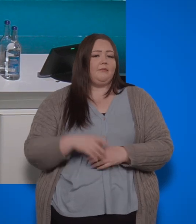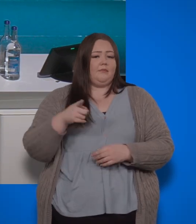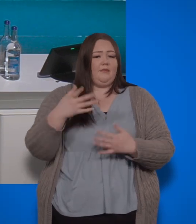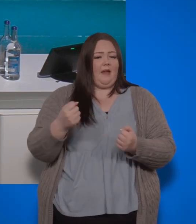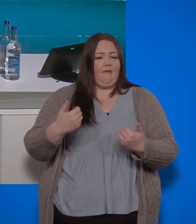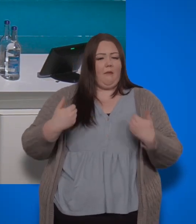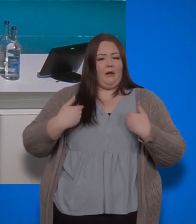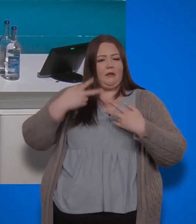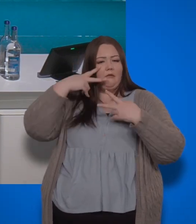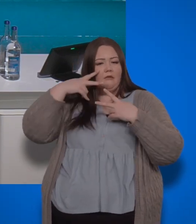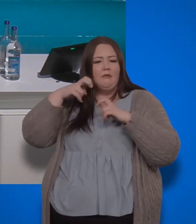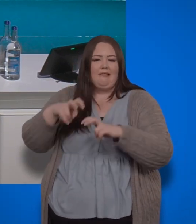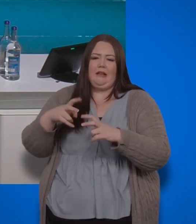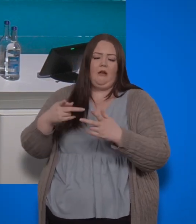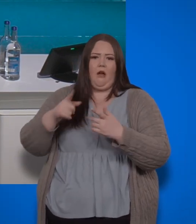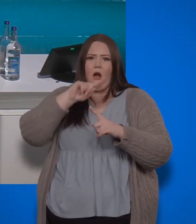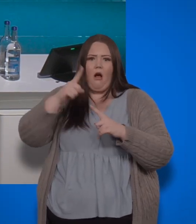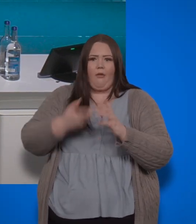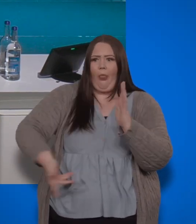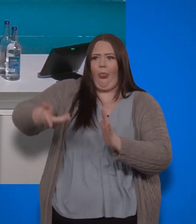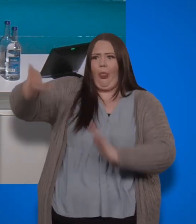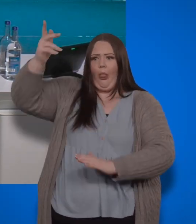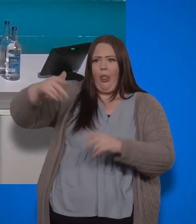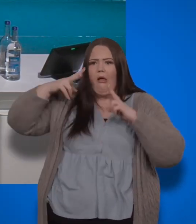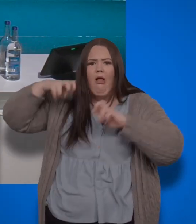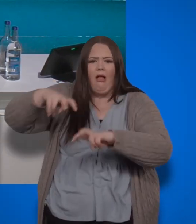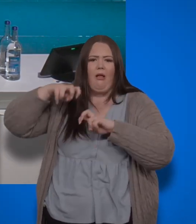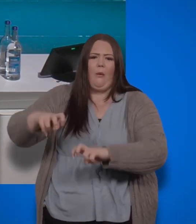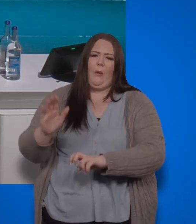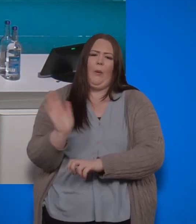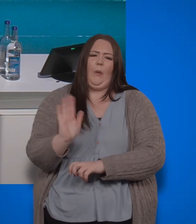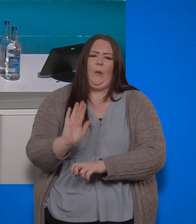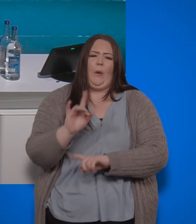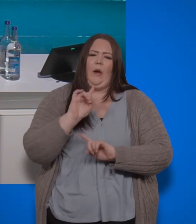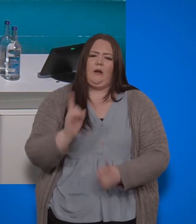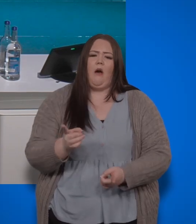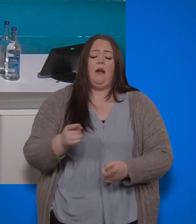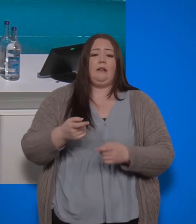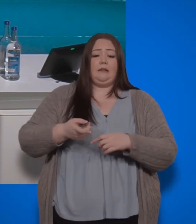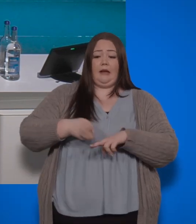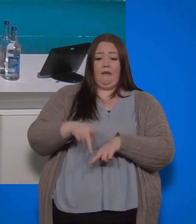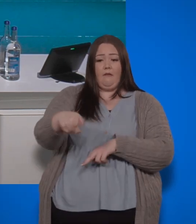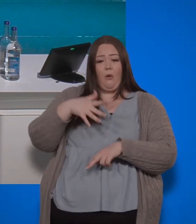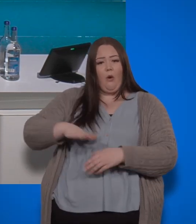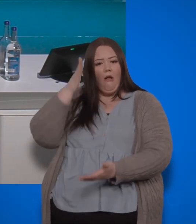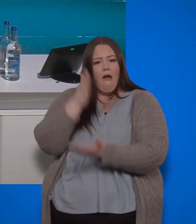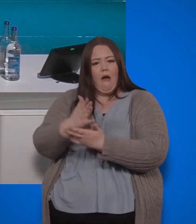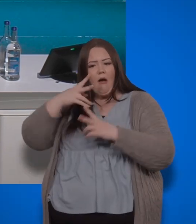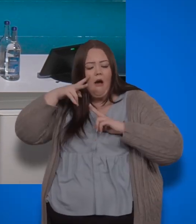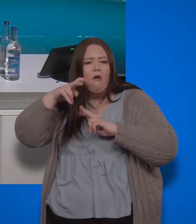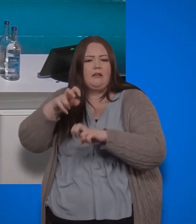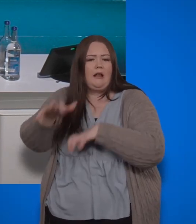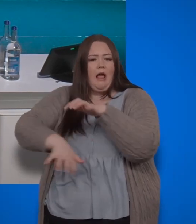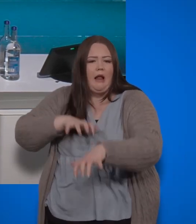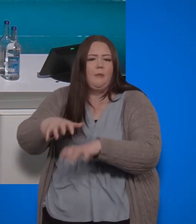I'm glad to say that research on primates is pretty strongly restricted in the West, and you've got to have a pretty strong reason for